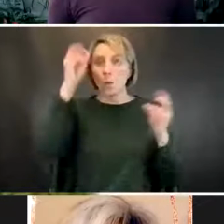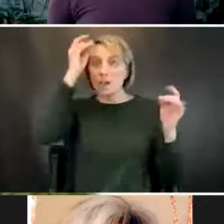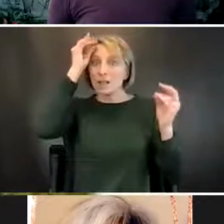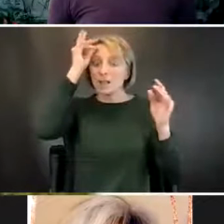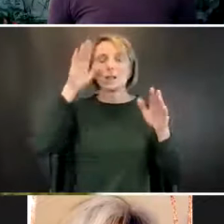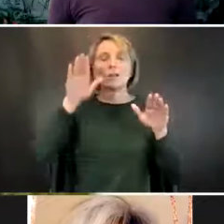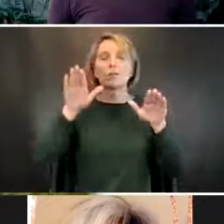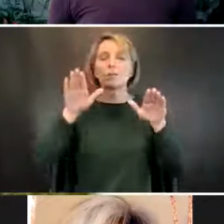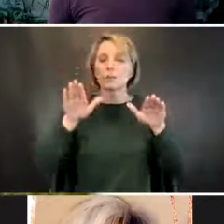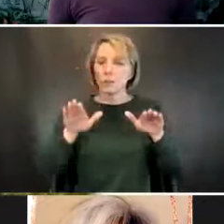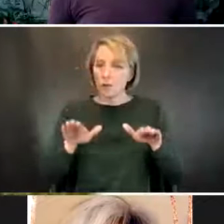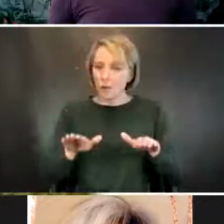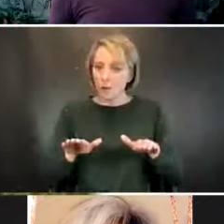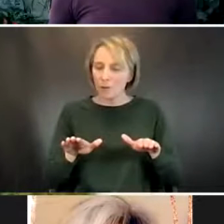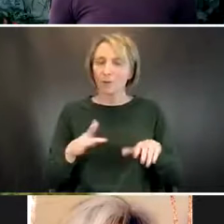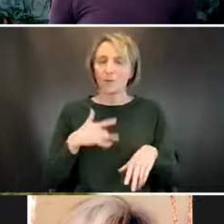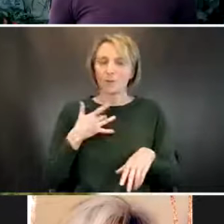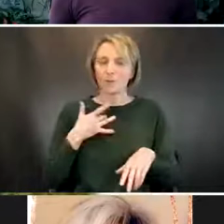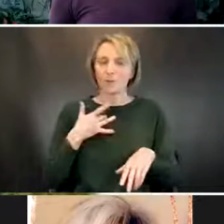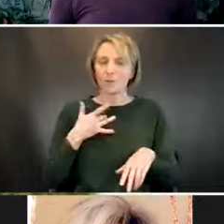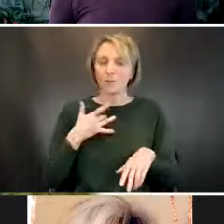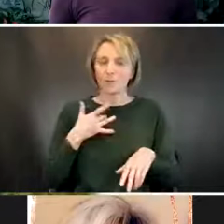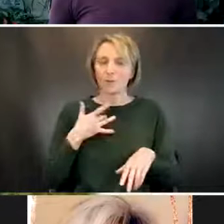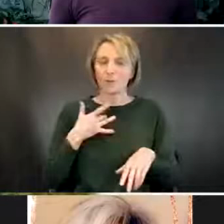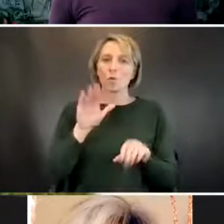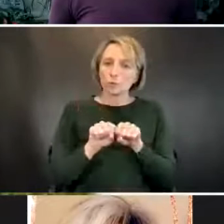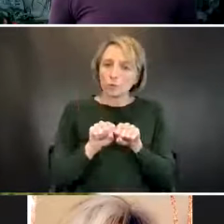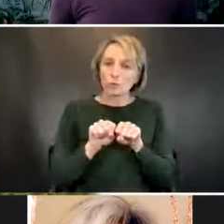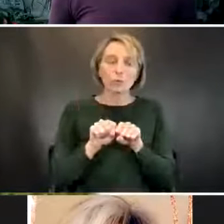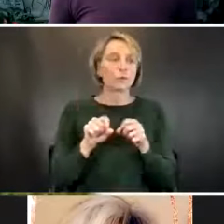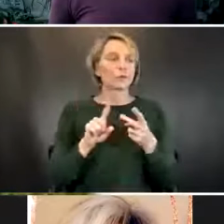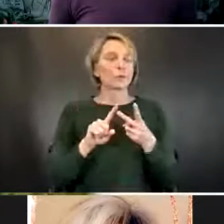your shoes on the bottom of your feet.